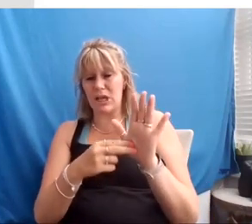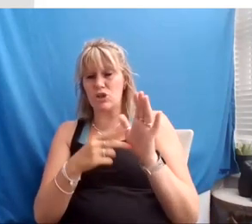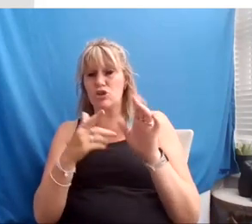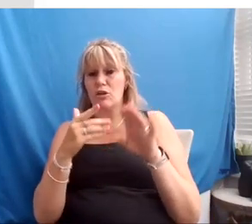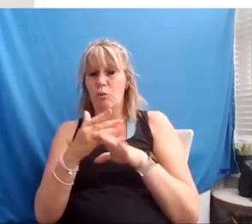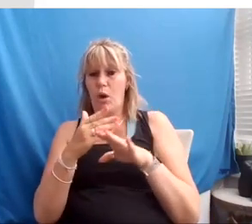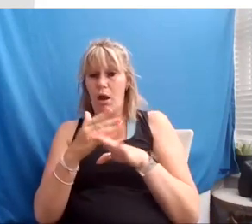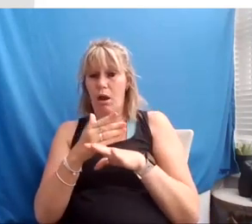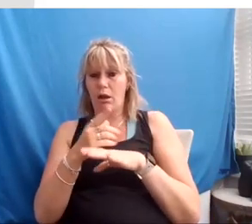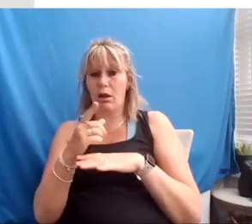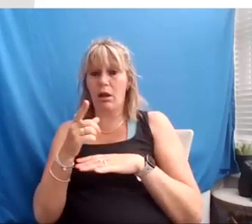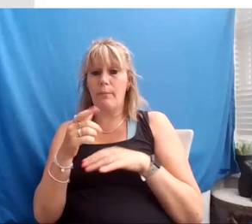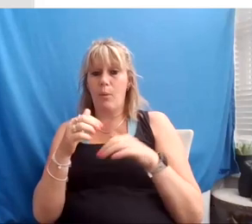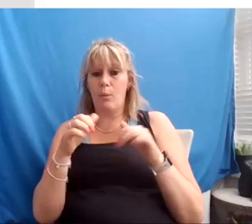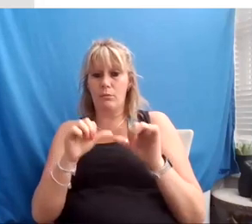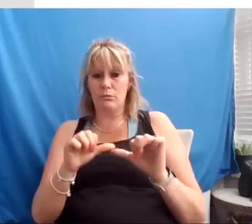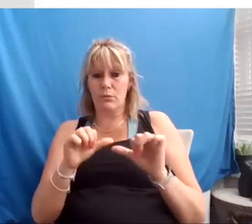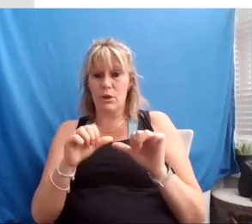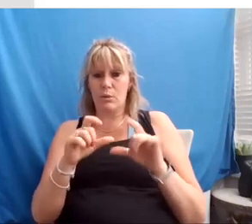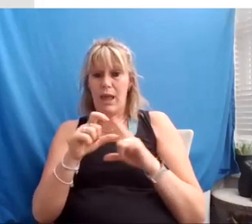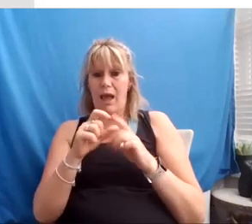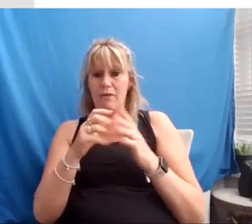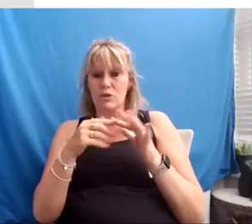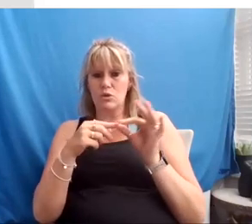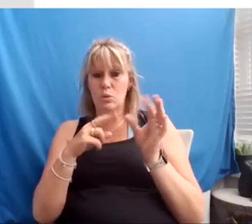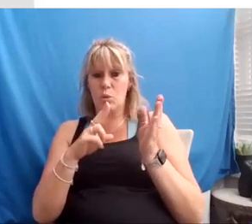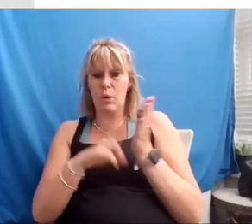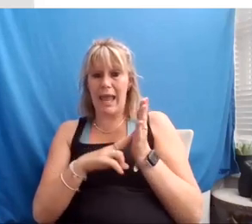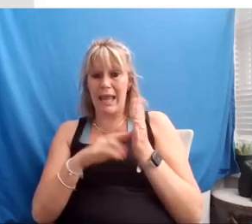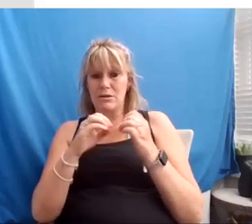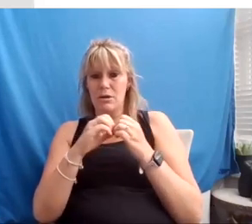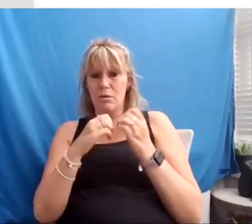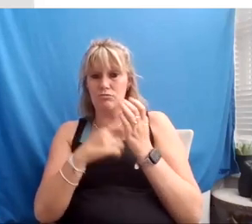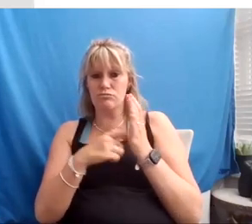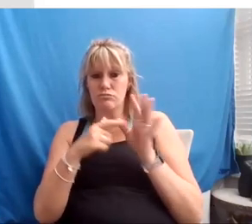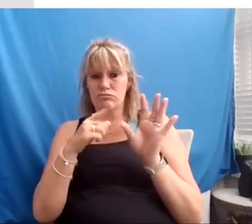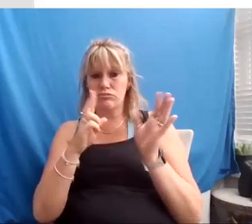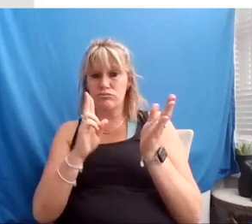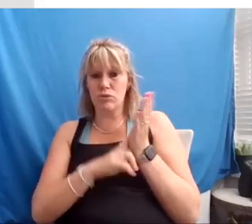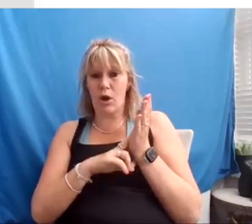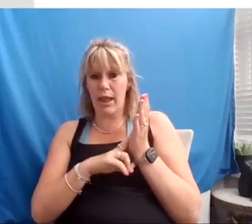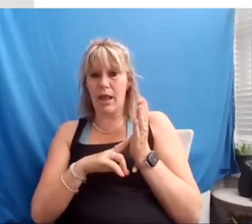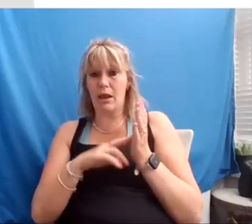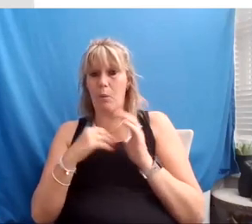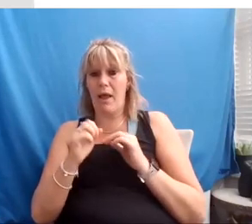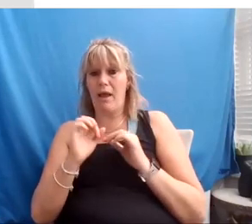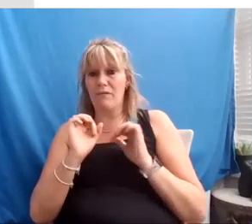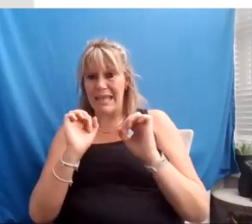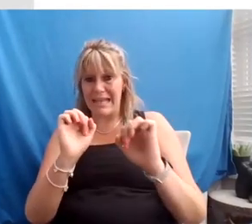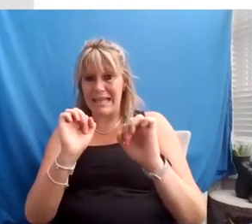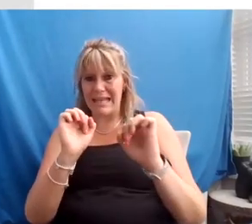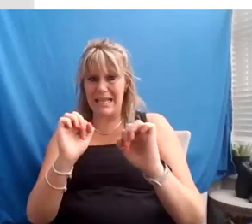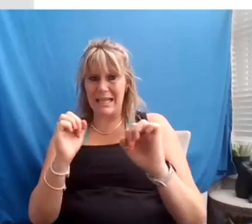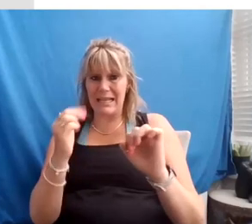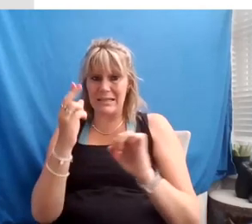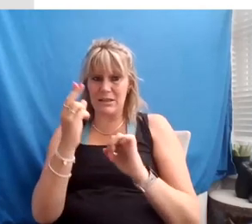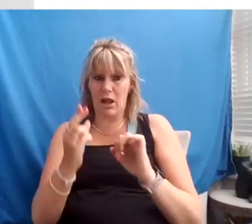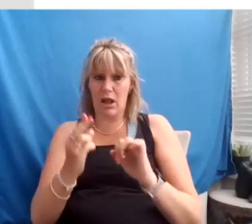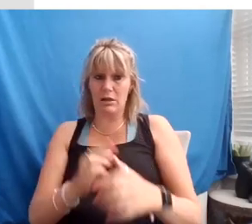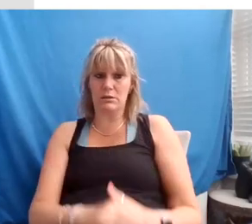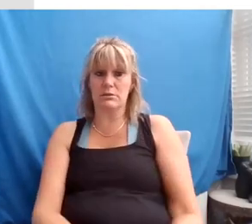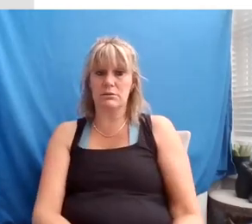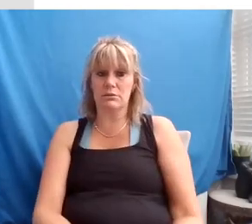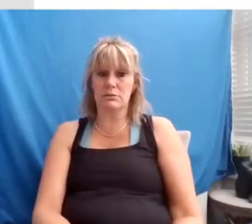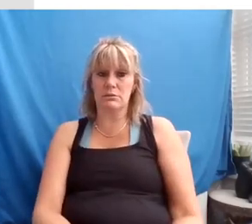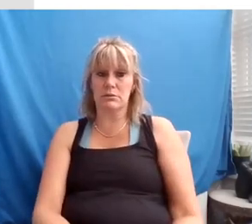But we do have Dwayne Bryan with us, and this is Dwayne's piece. If we're,